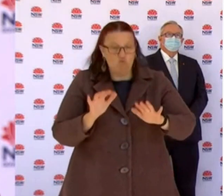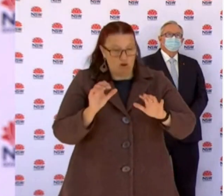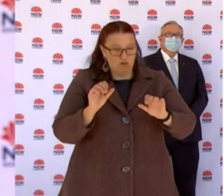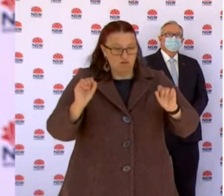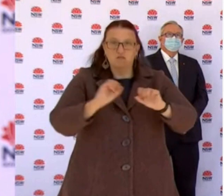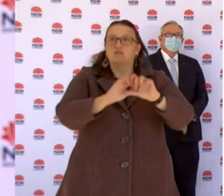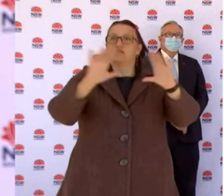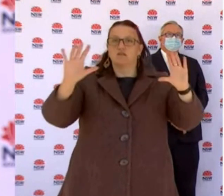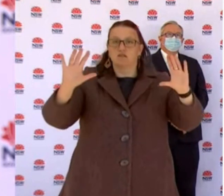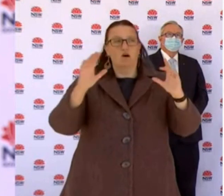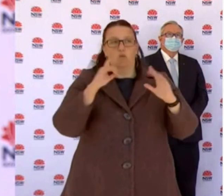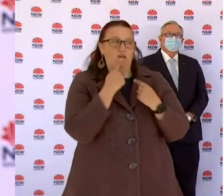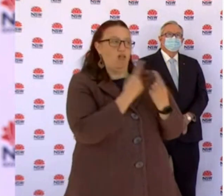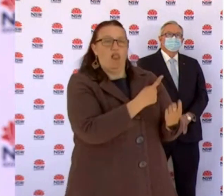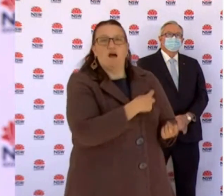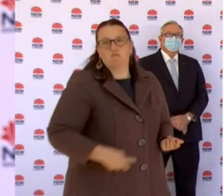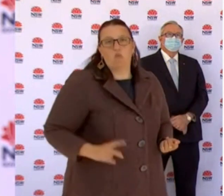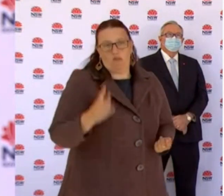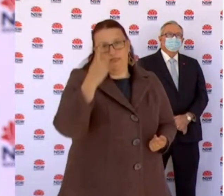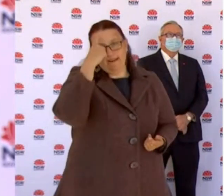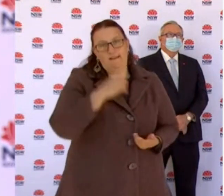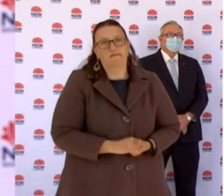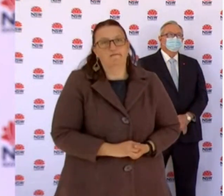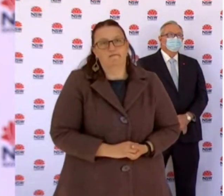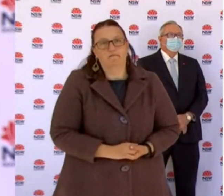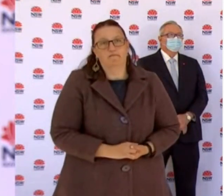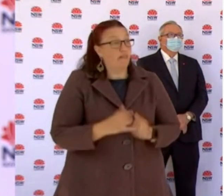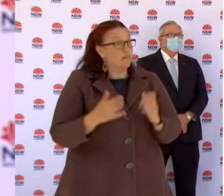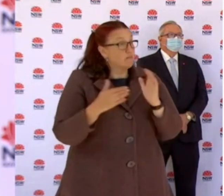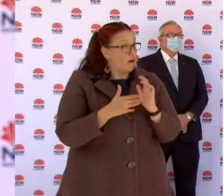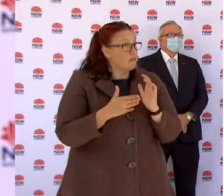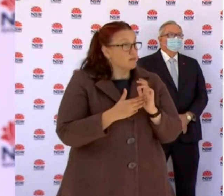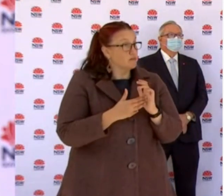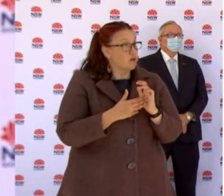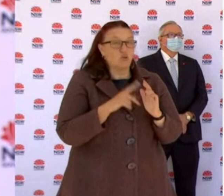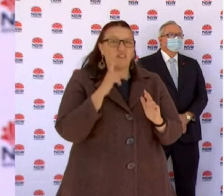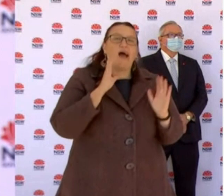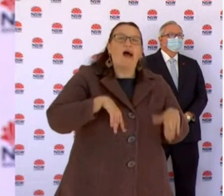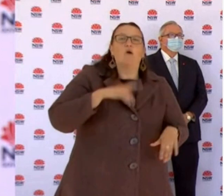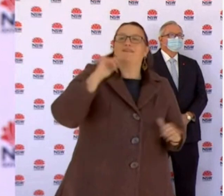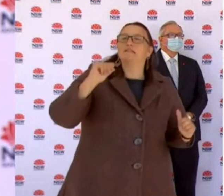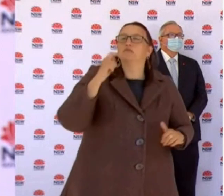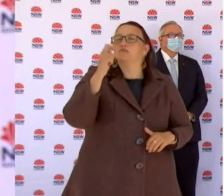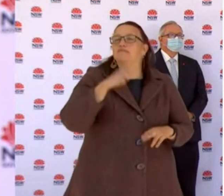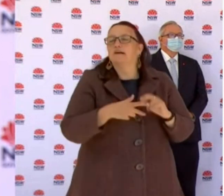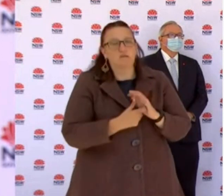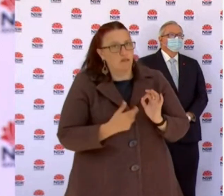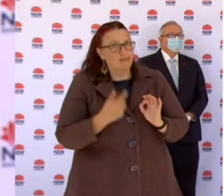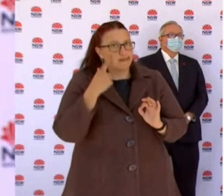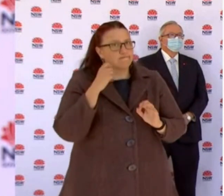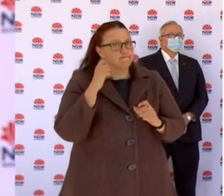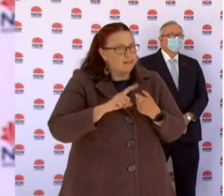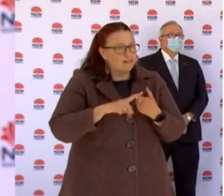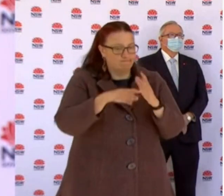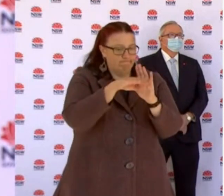change. What is most important at the moment is for the community to continue to follow the public health advice, continue to wear masks in